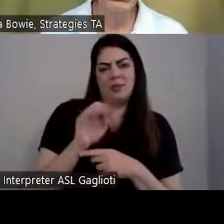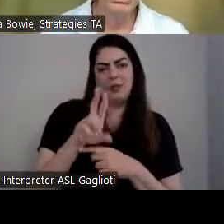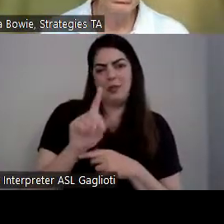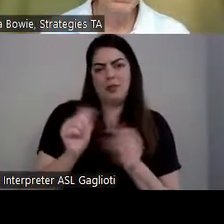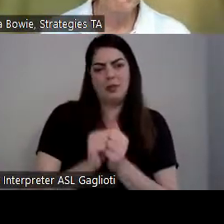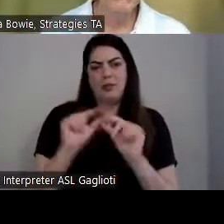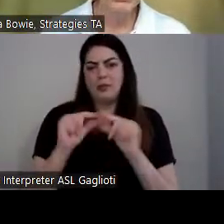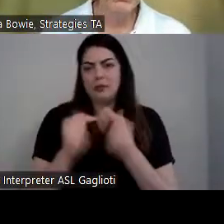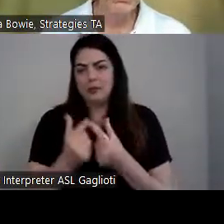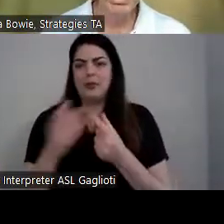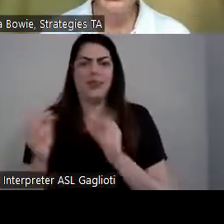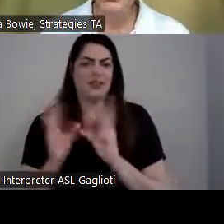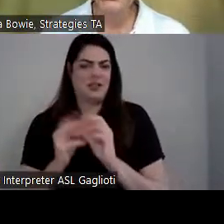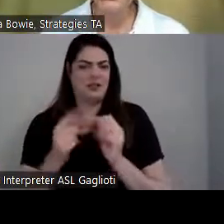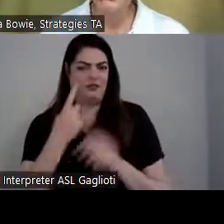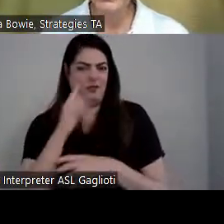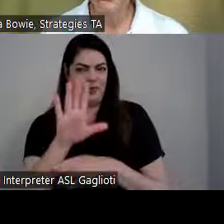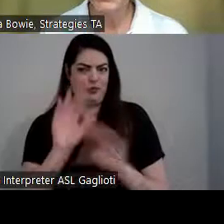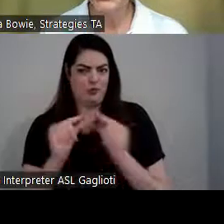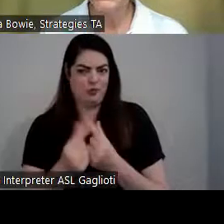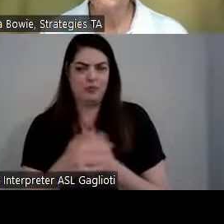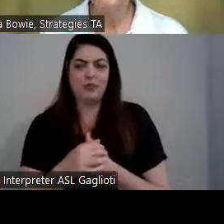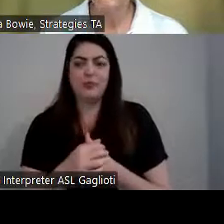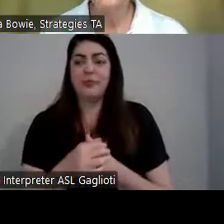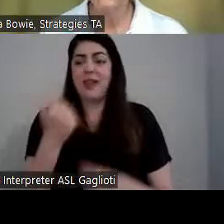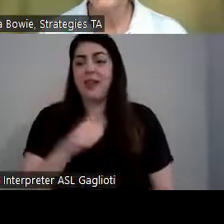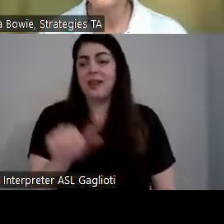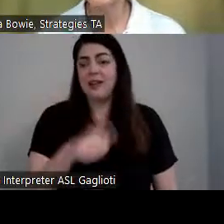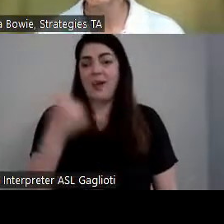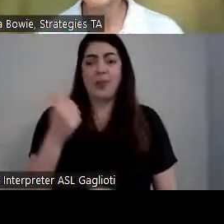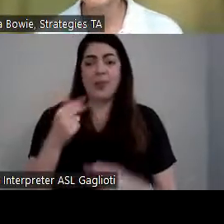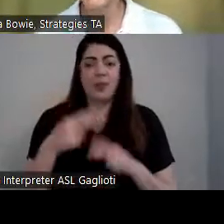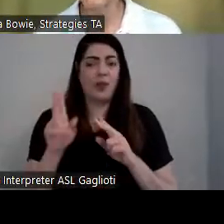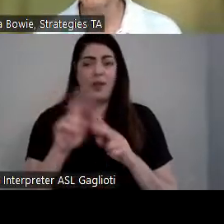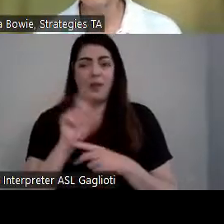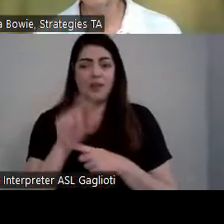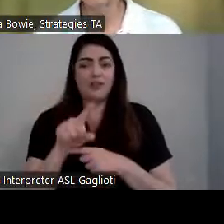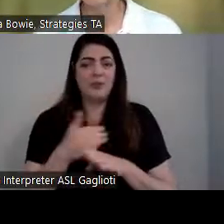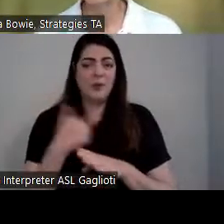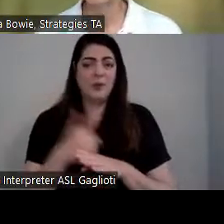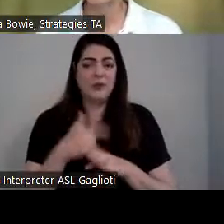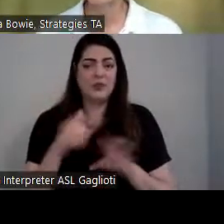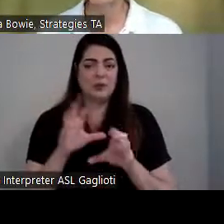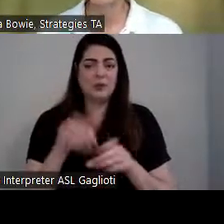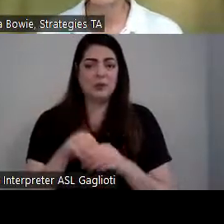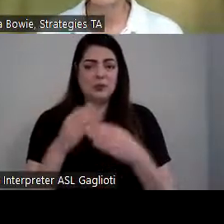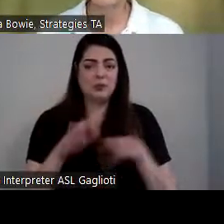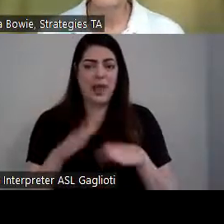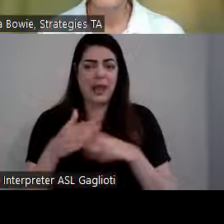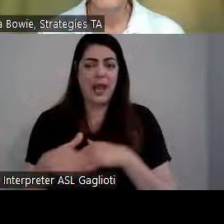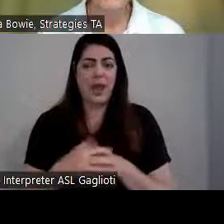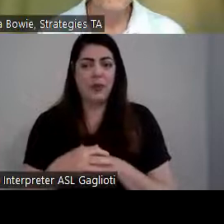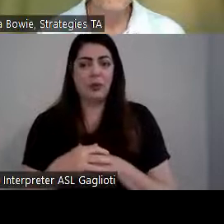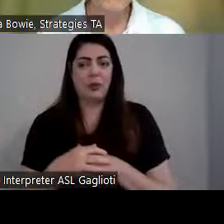group. Any other quick questions before we go into the breakout? In how many minutes do we have